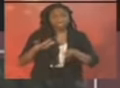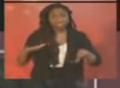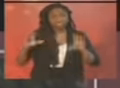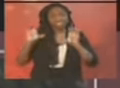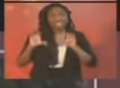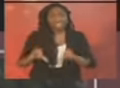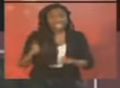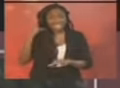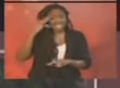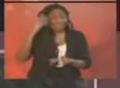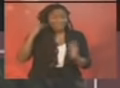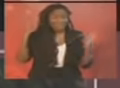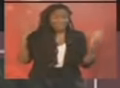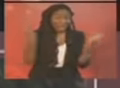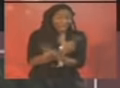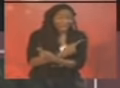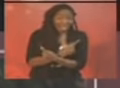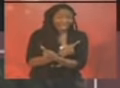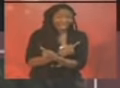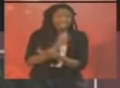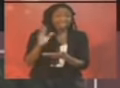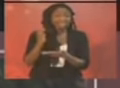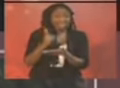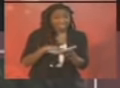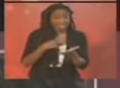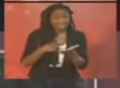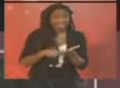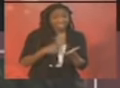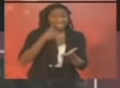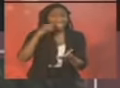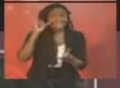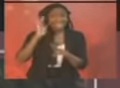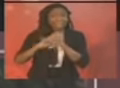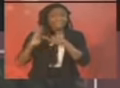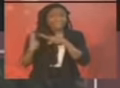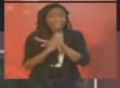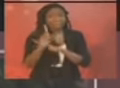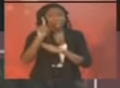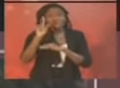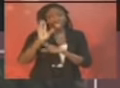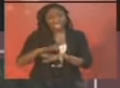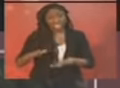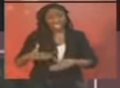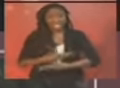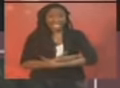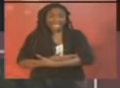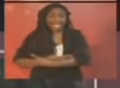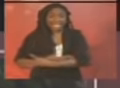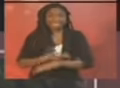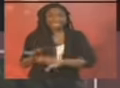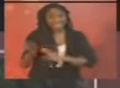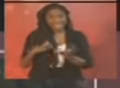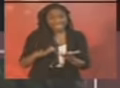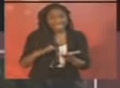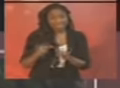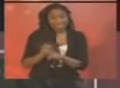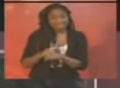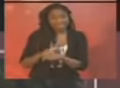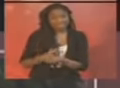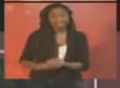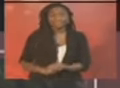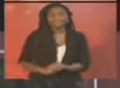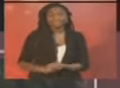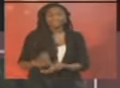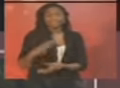We've had 1 death so far in Barbados yesterday, and that was confirmed. Number 3 is that we have to think